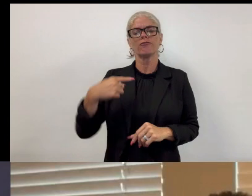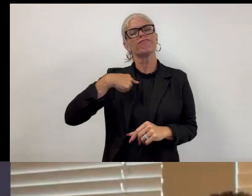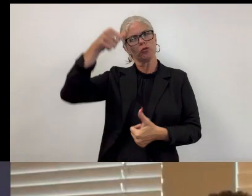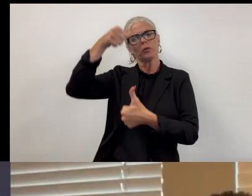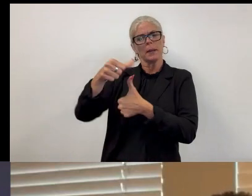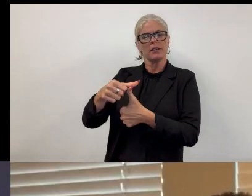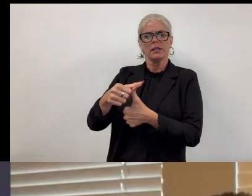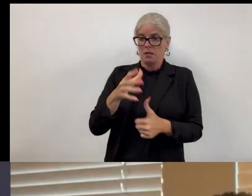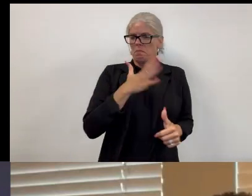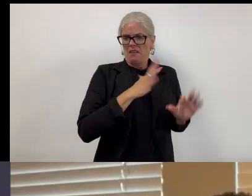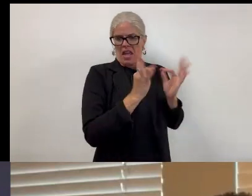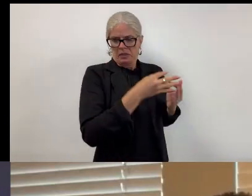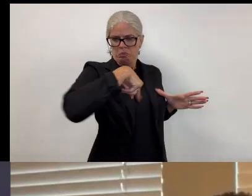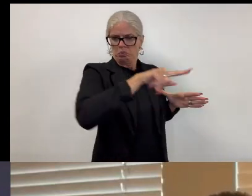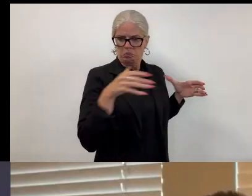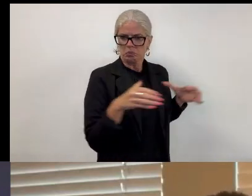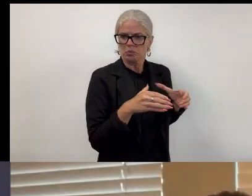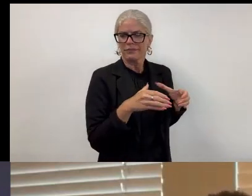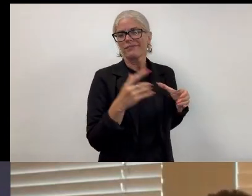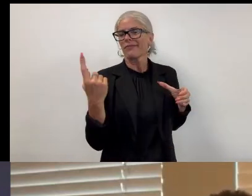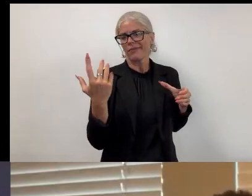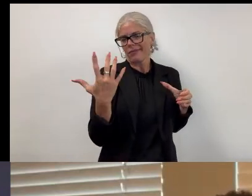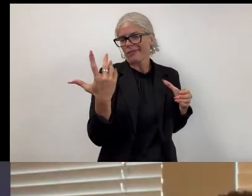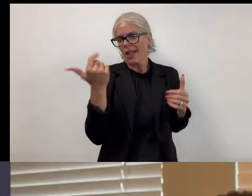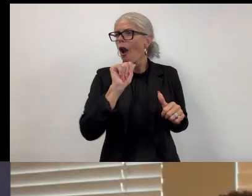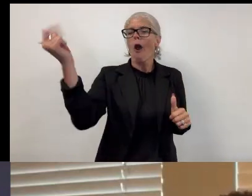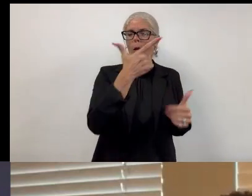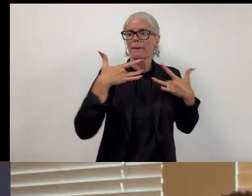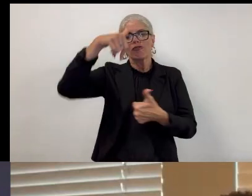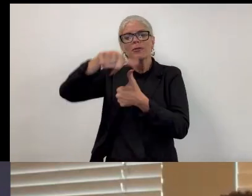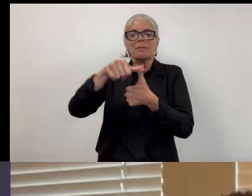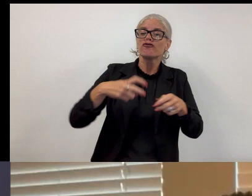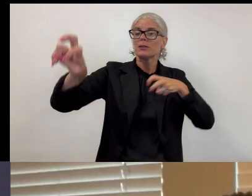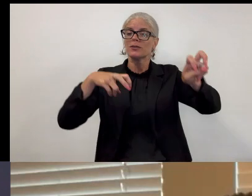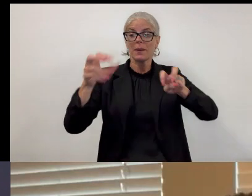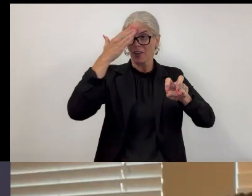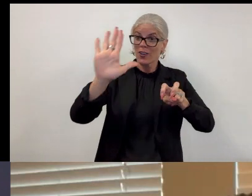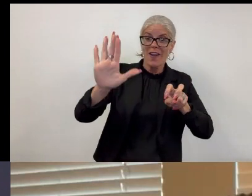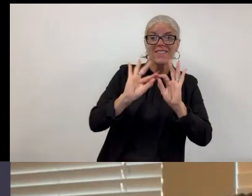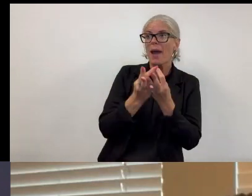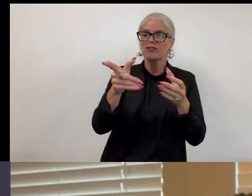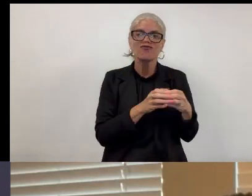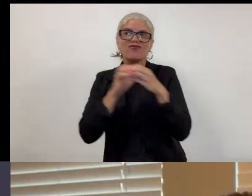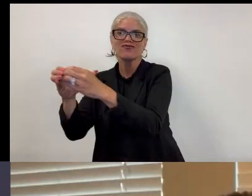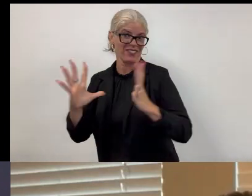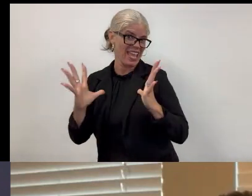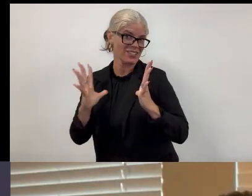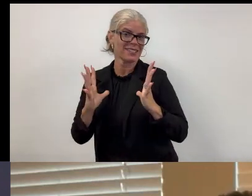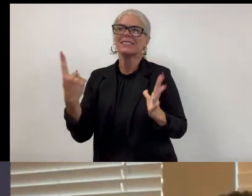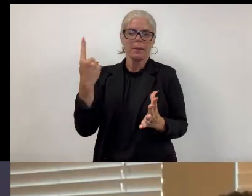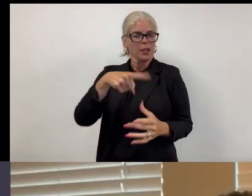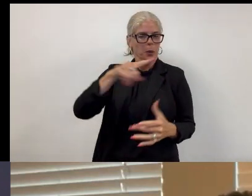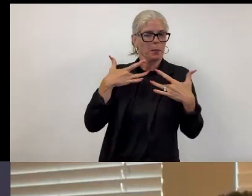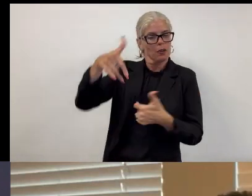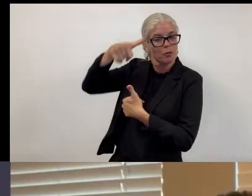I really think back to traveling like with my parents, as probably every person does, right? Like if you're going on a family trip,